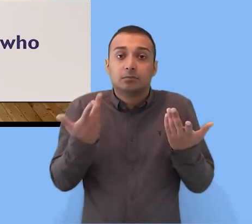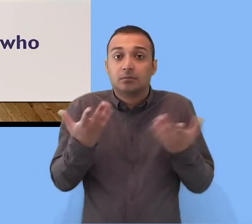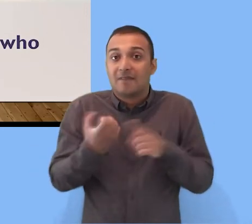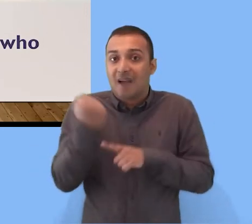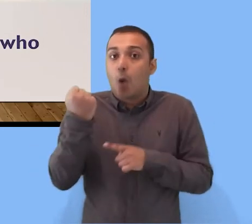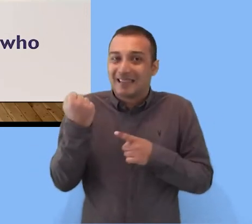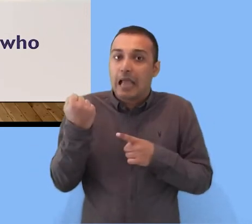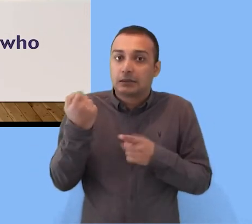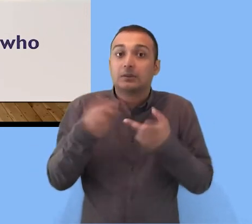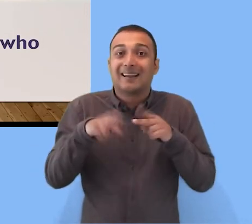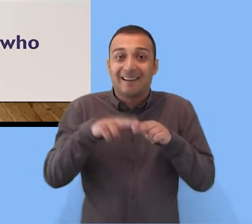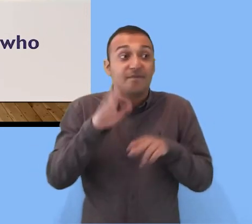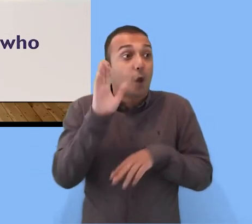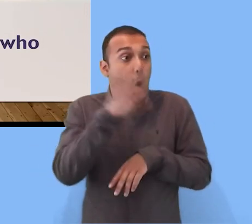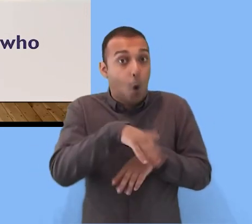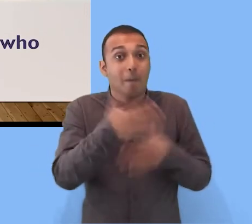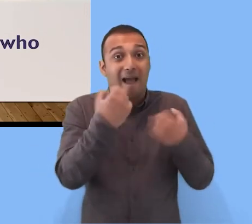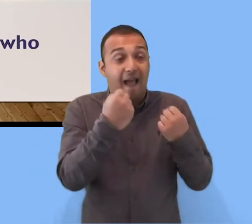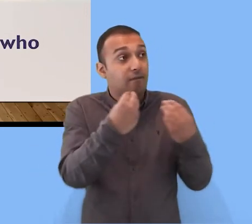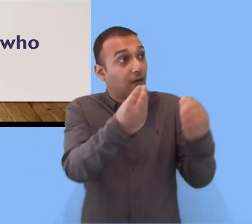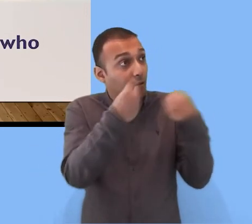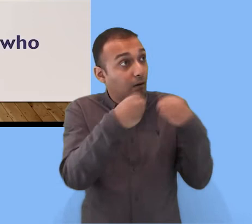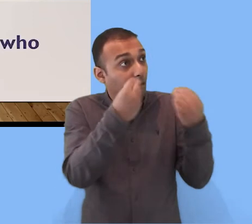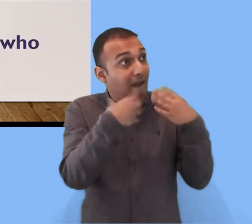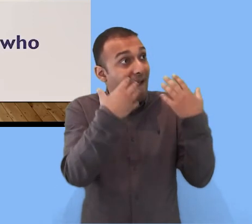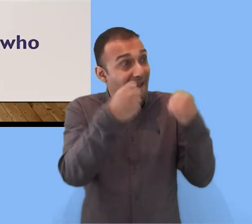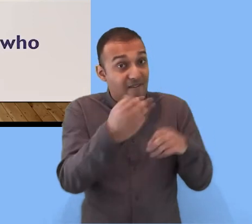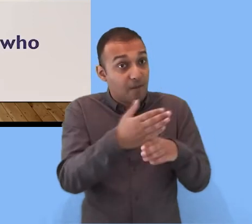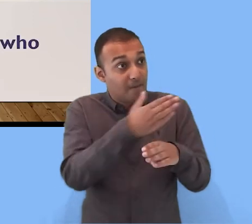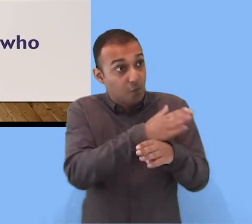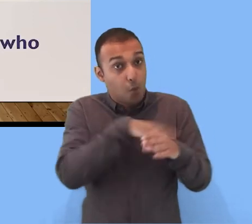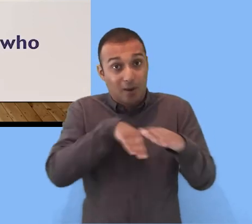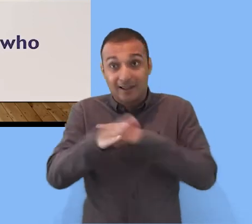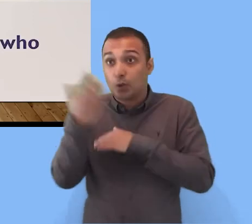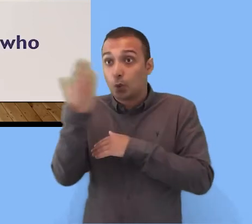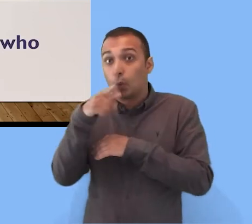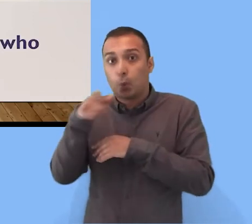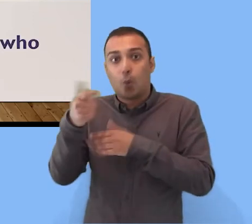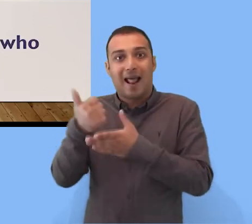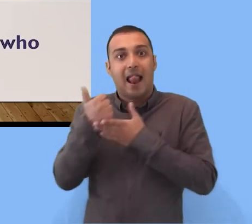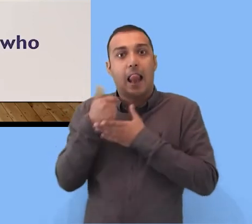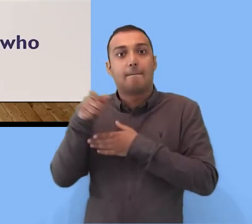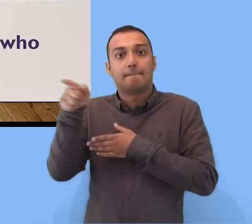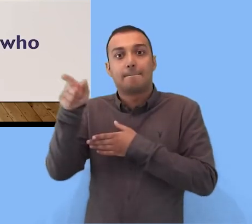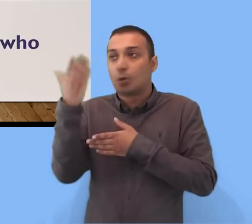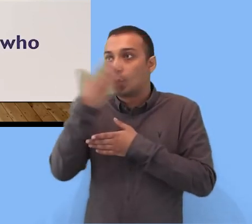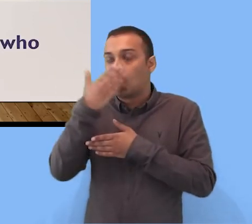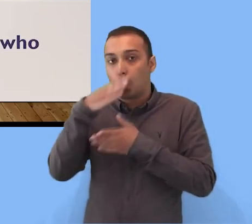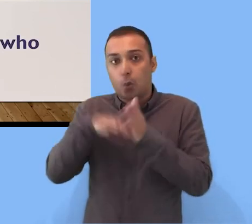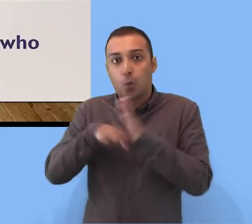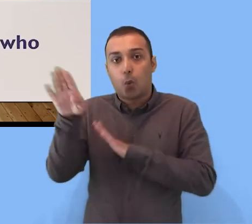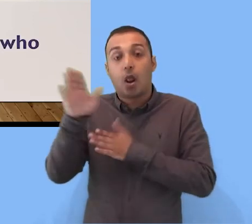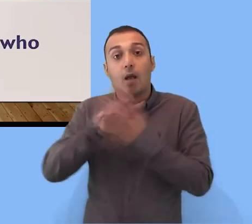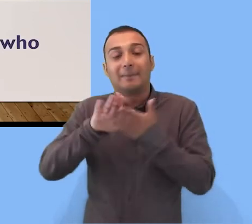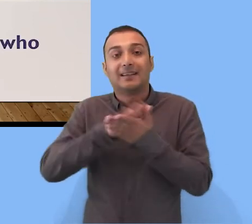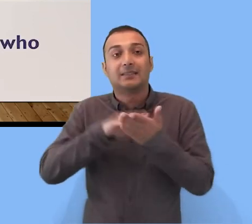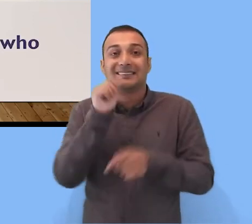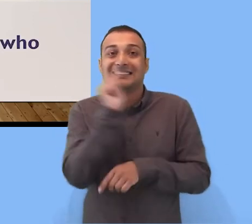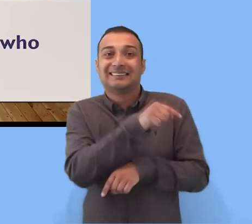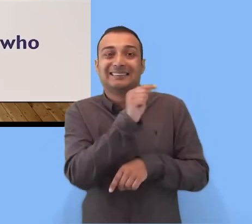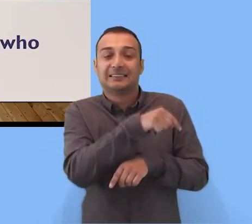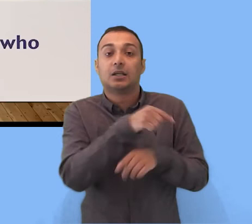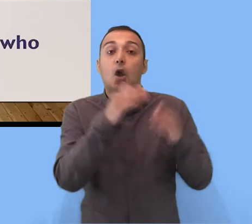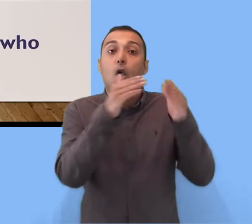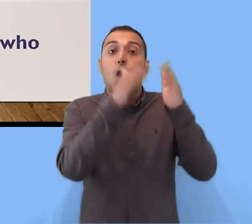also found what's on the screen now, that for all children, it was the quality of the home learning environment that made a difference. It wasn't